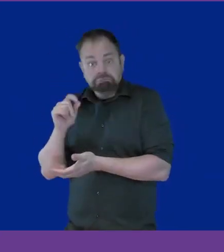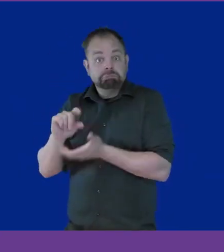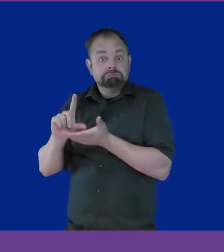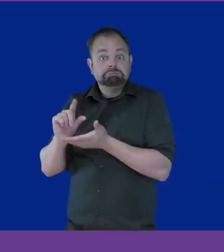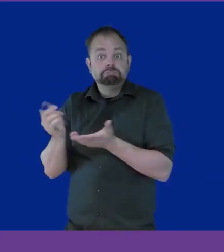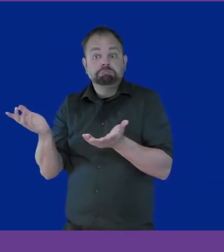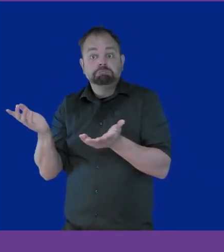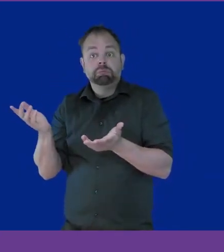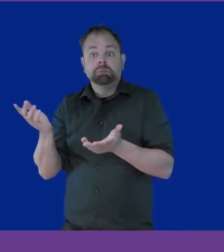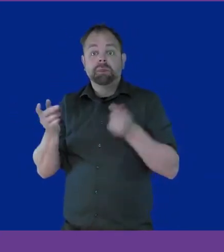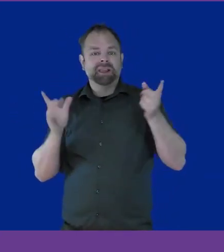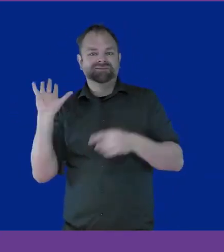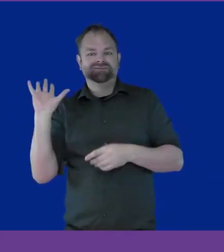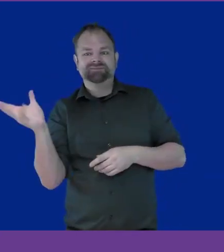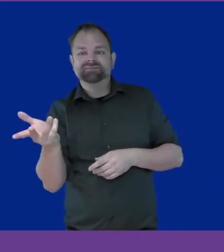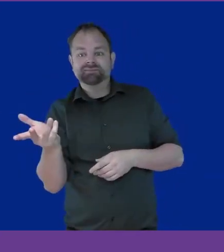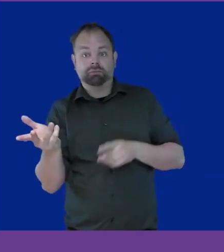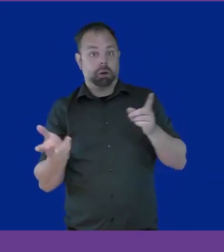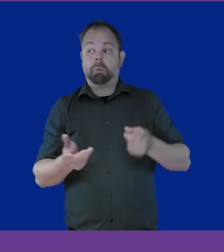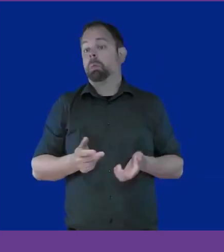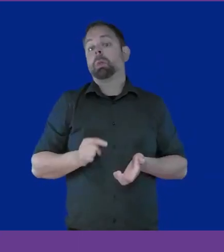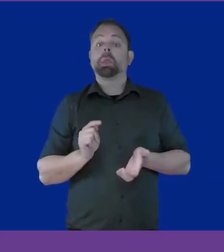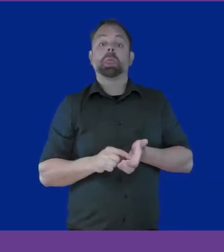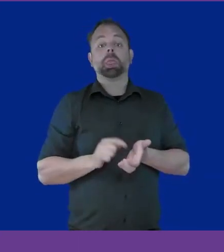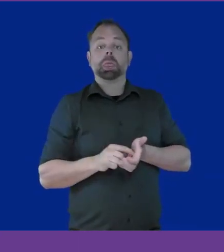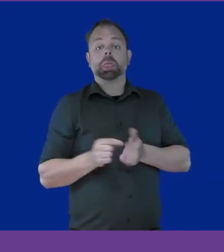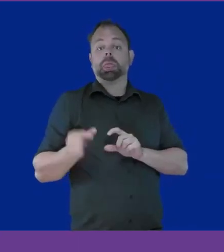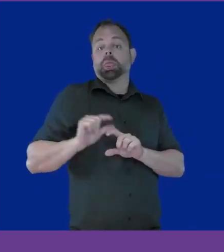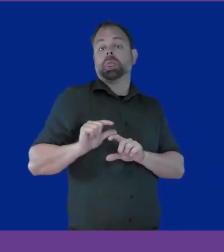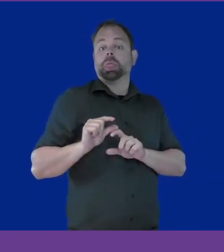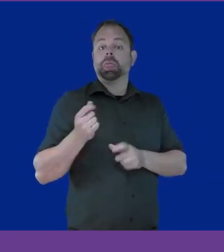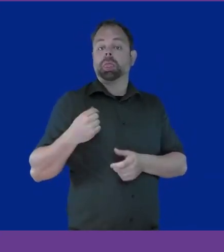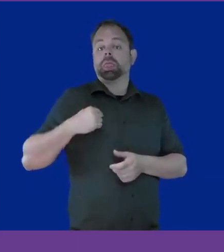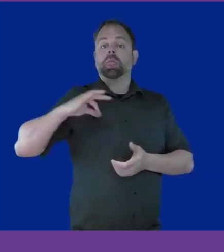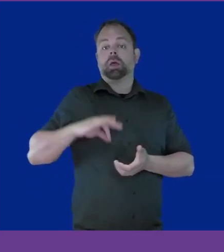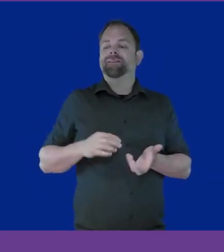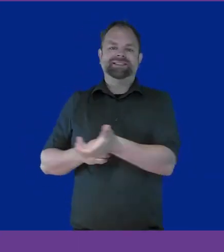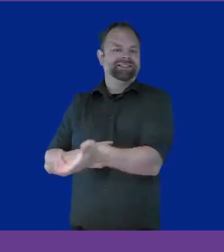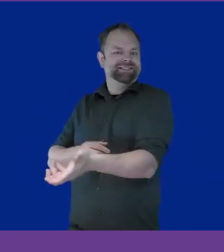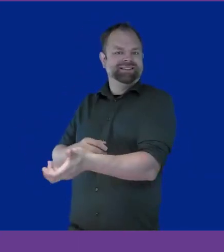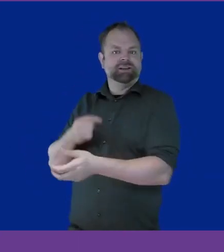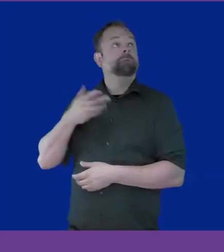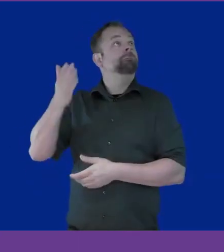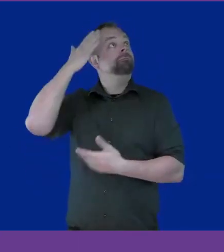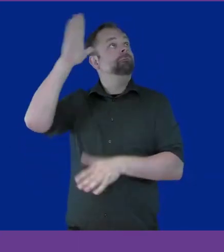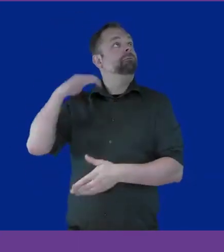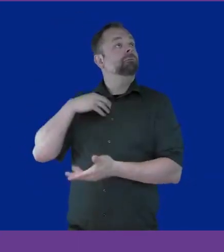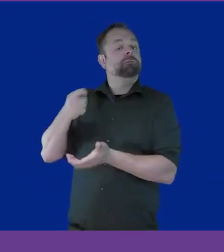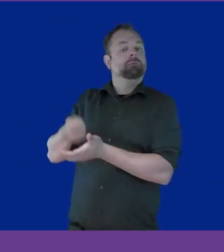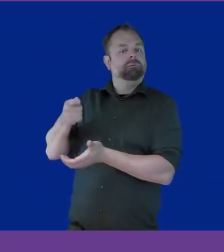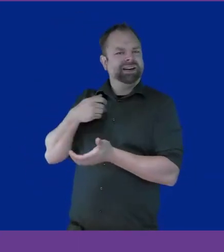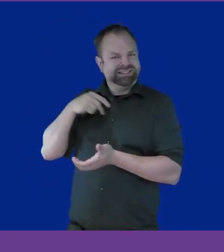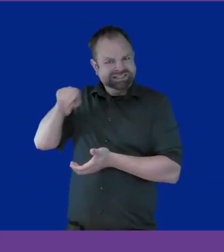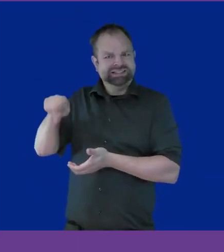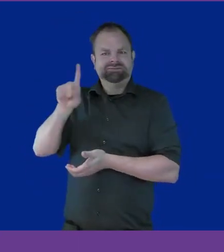ordering food. There was a touch screen. I've got some help from the guy working there to select the food I was going to have. And afterwards, I